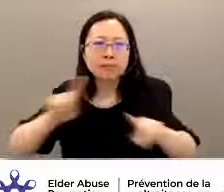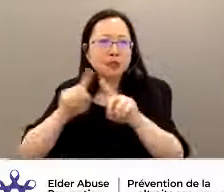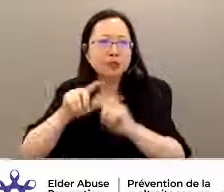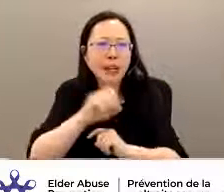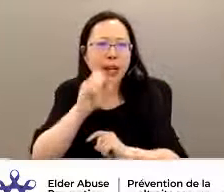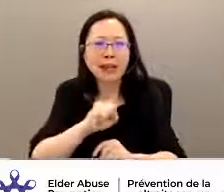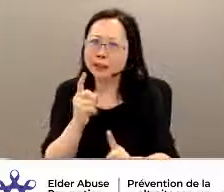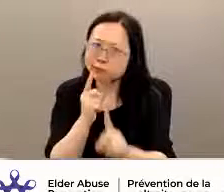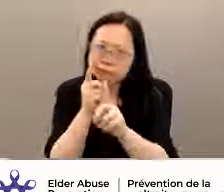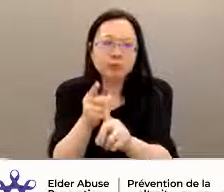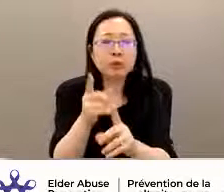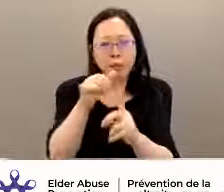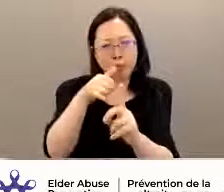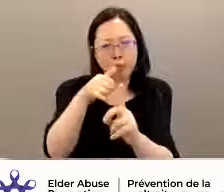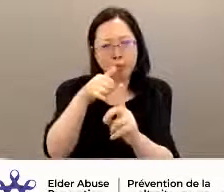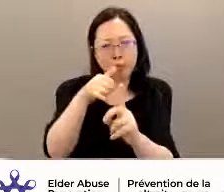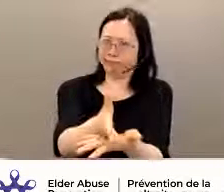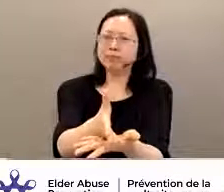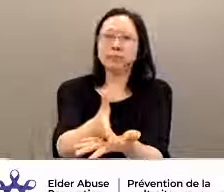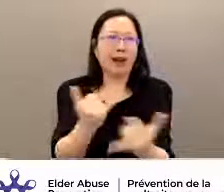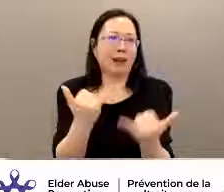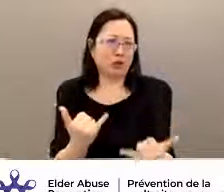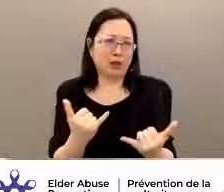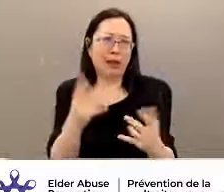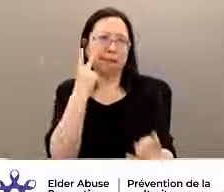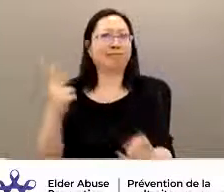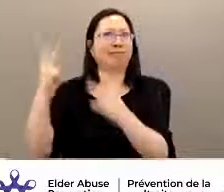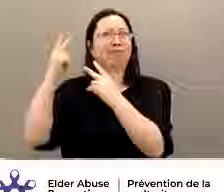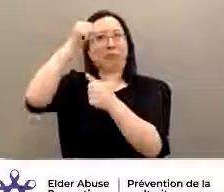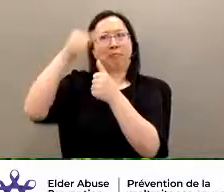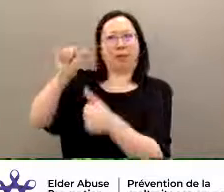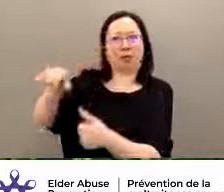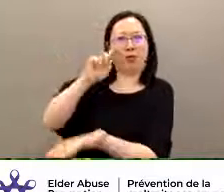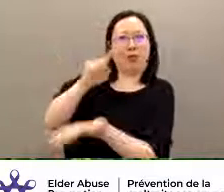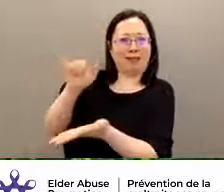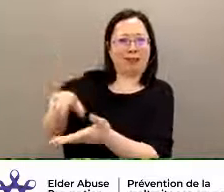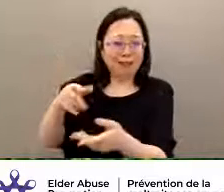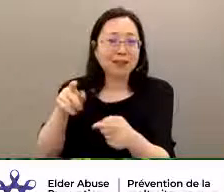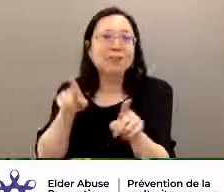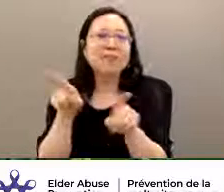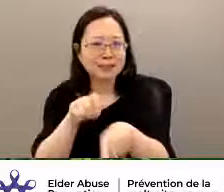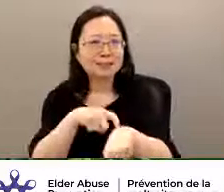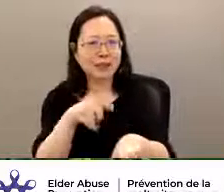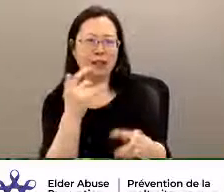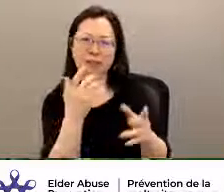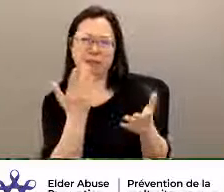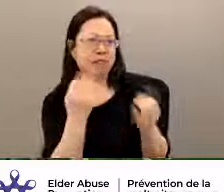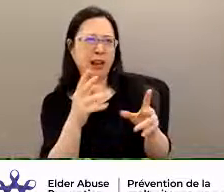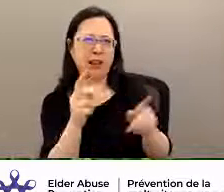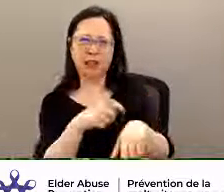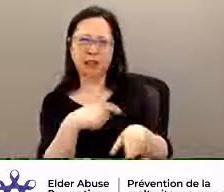stand up and be kind. So this day is in recognition of that. And so often we forget about older adults